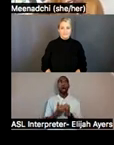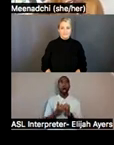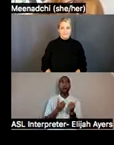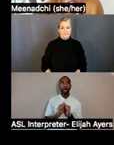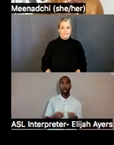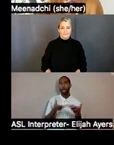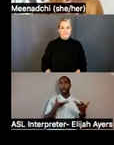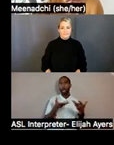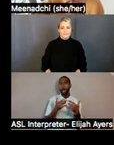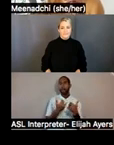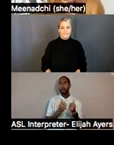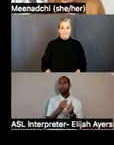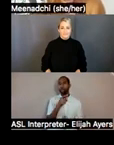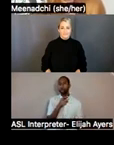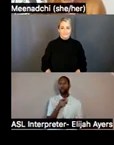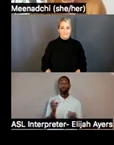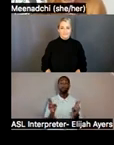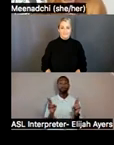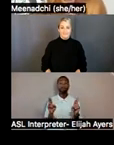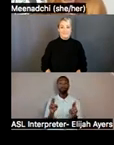need to play with you?